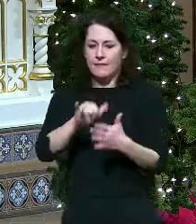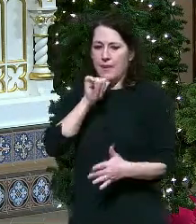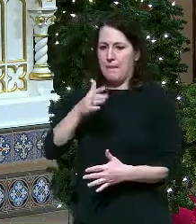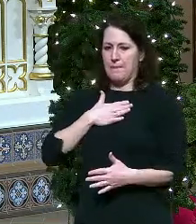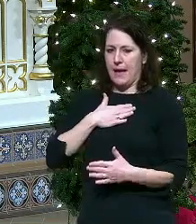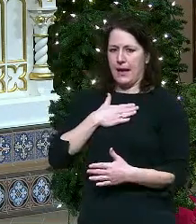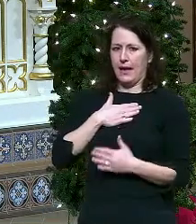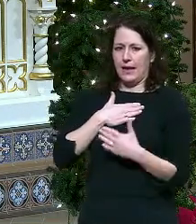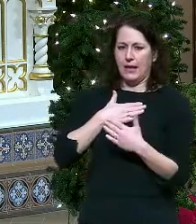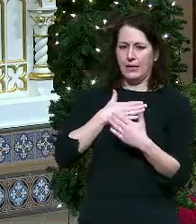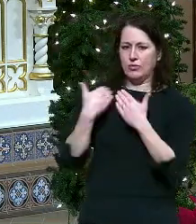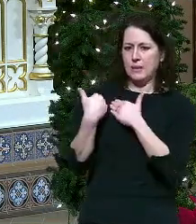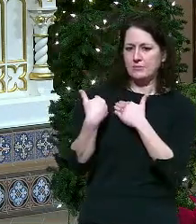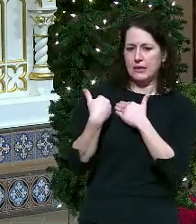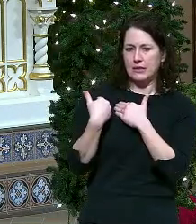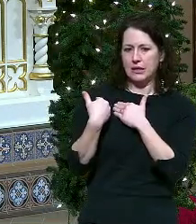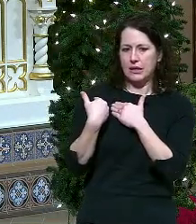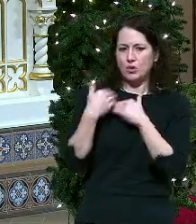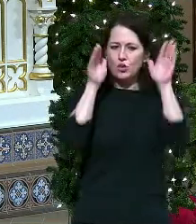job.